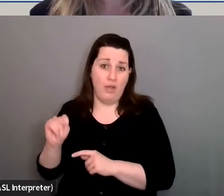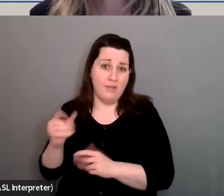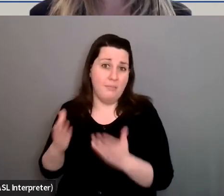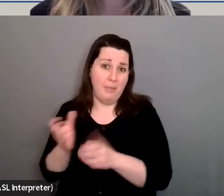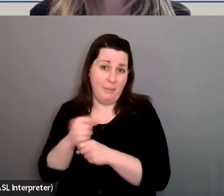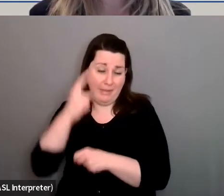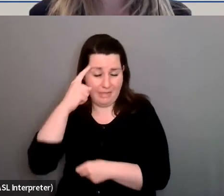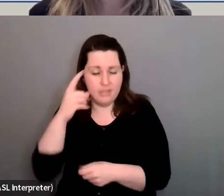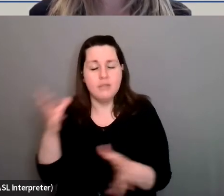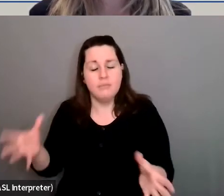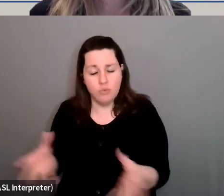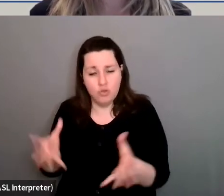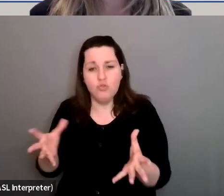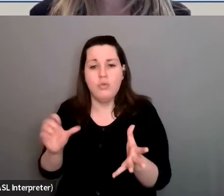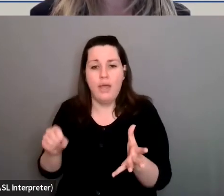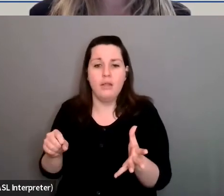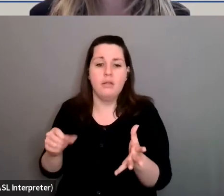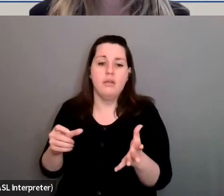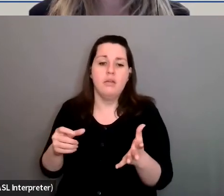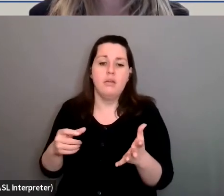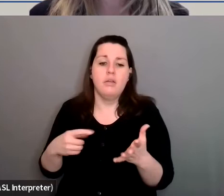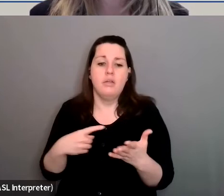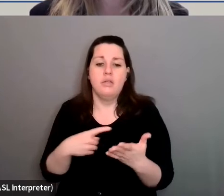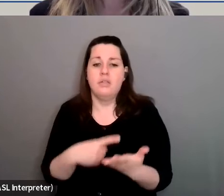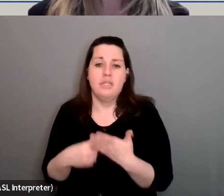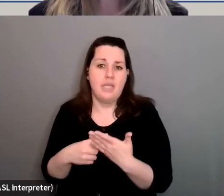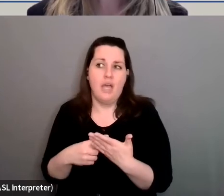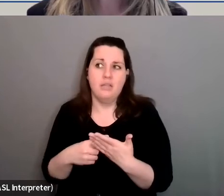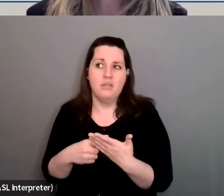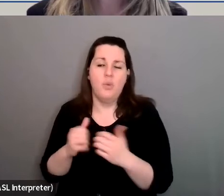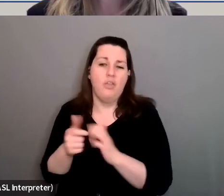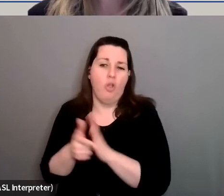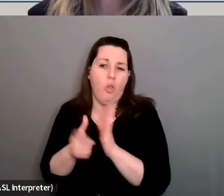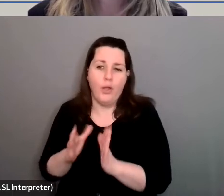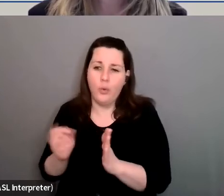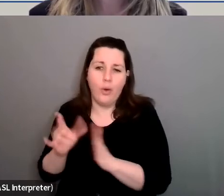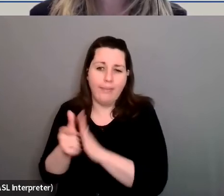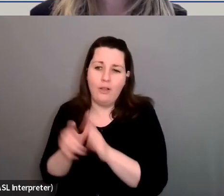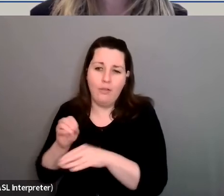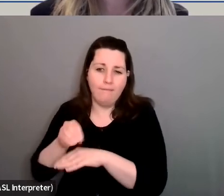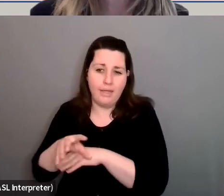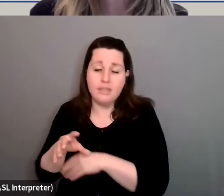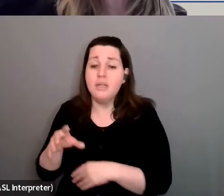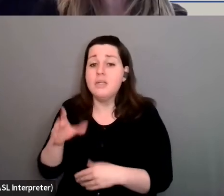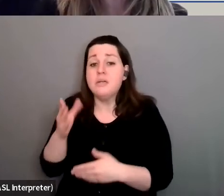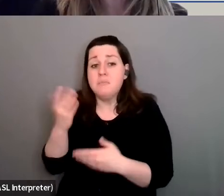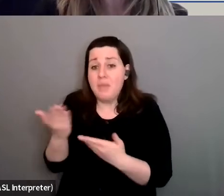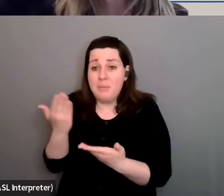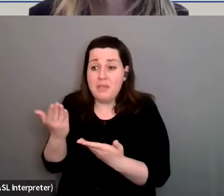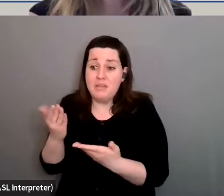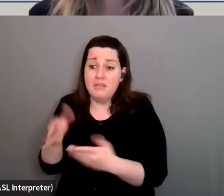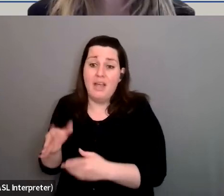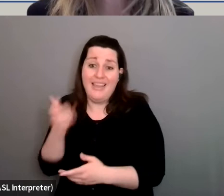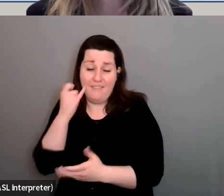encourage you to talk with your, whoever you get legal advice from, because there could be some circumstances, if it's a large sum of